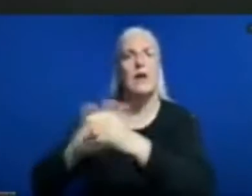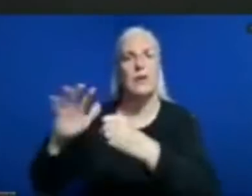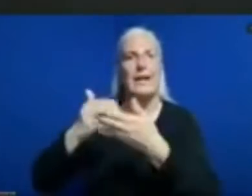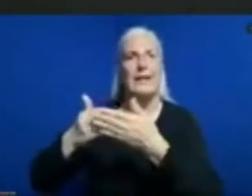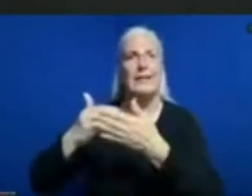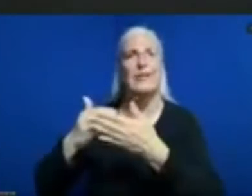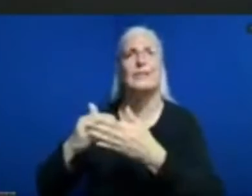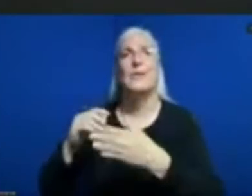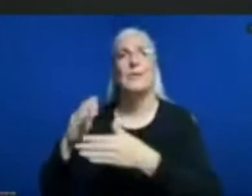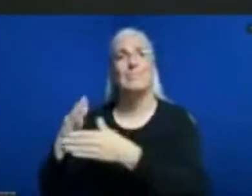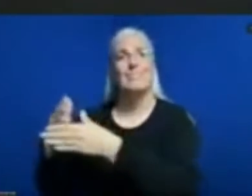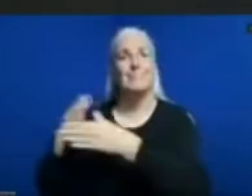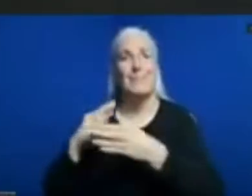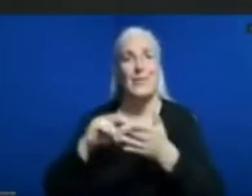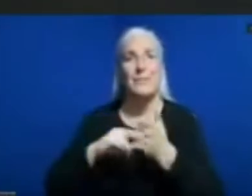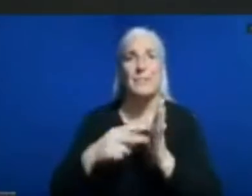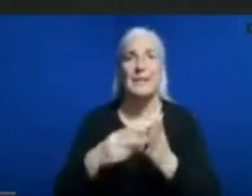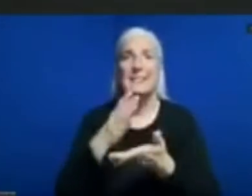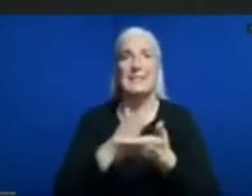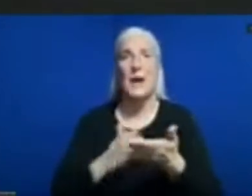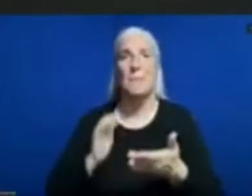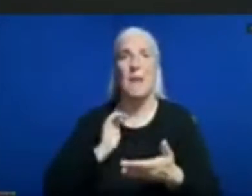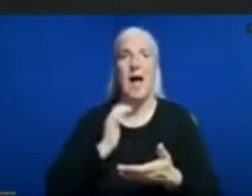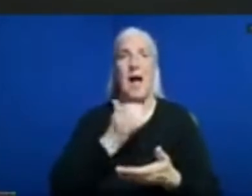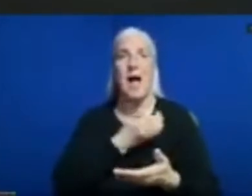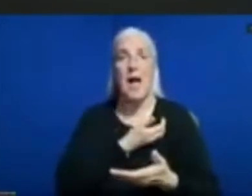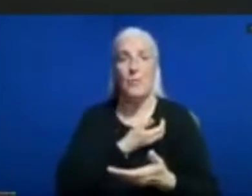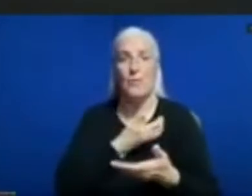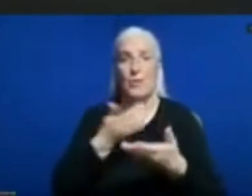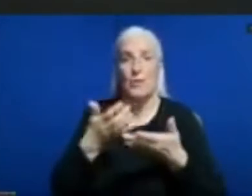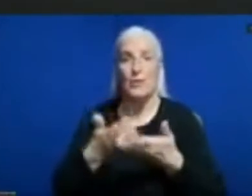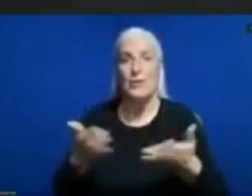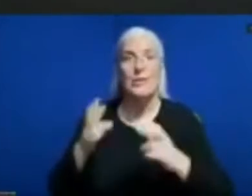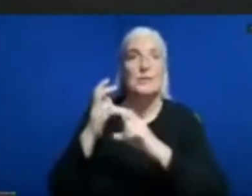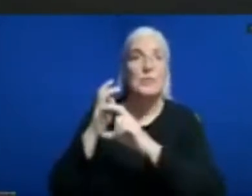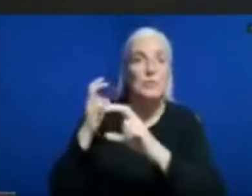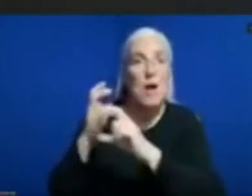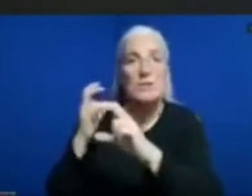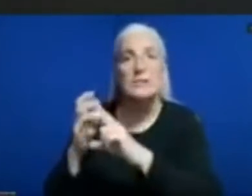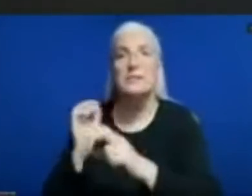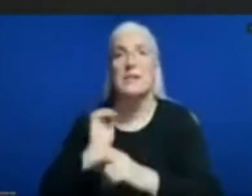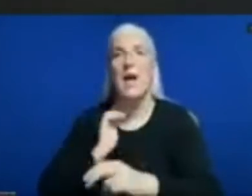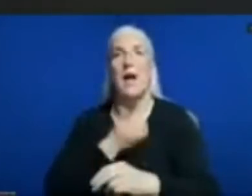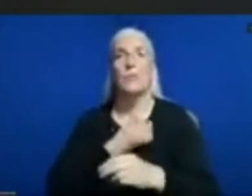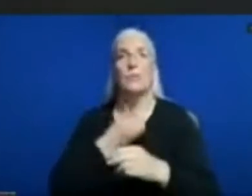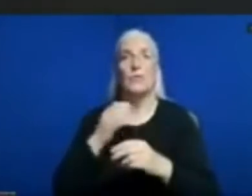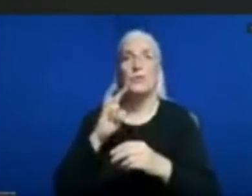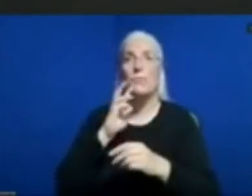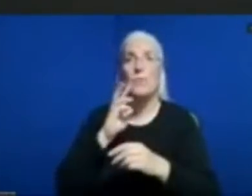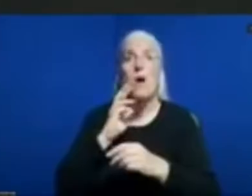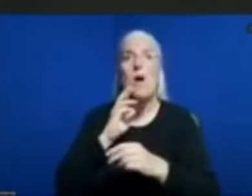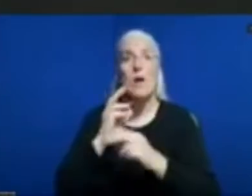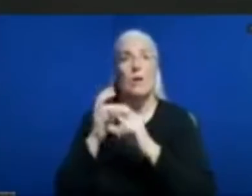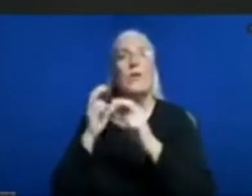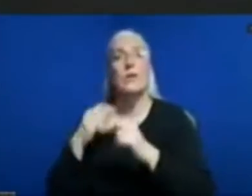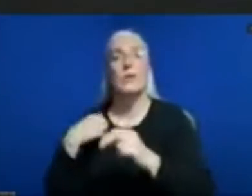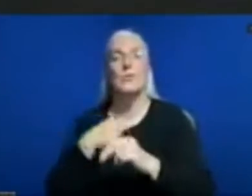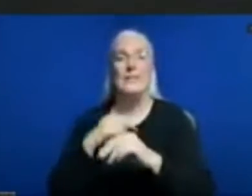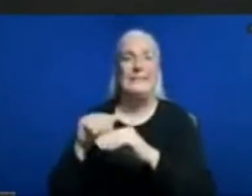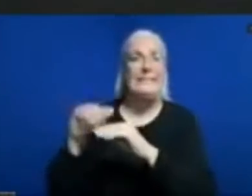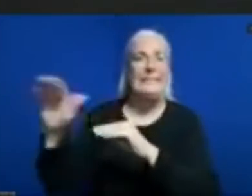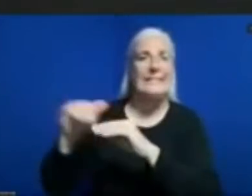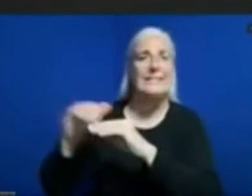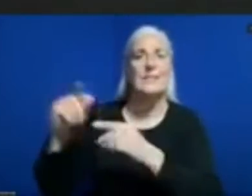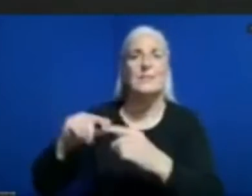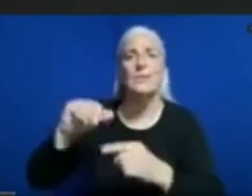firefighting resources with those other fires so that they can also help to start to build containment. When we do